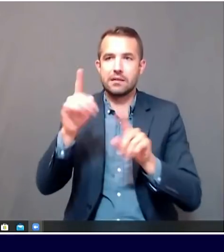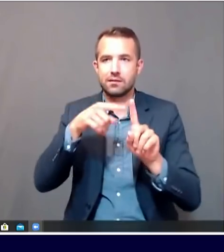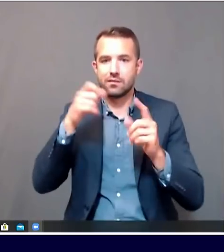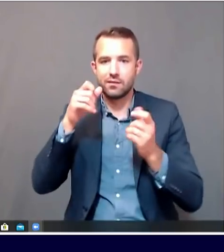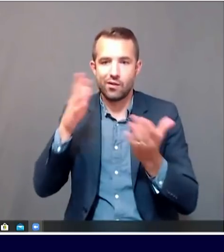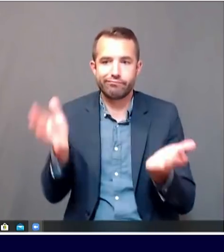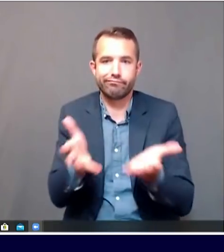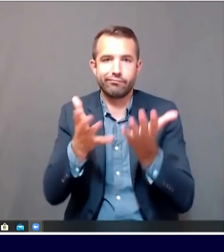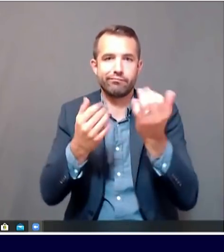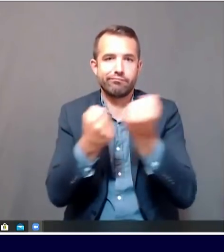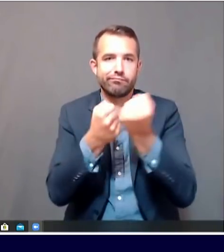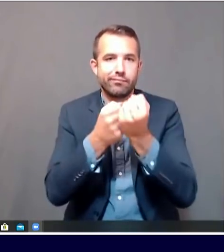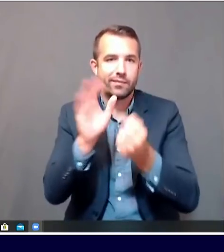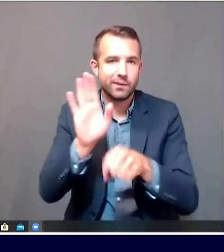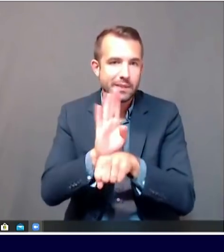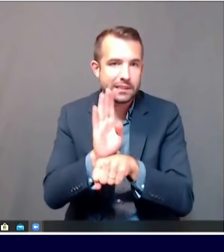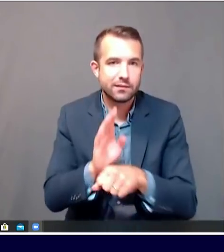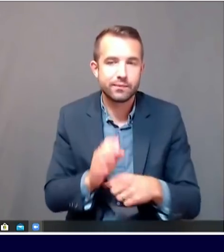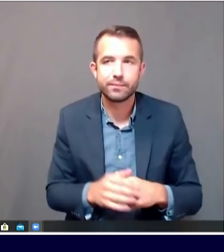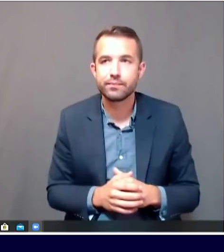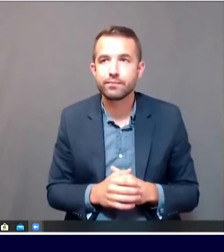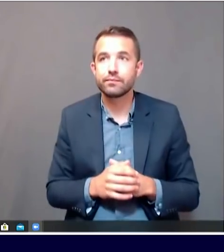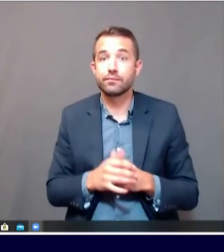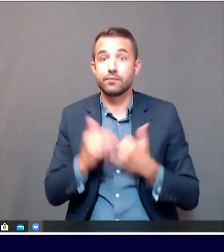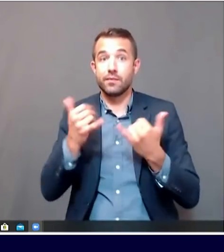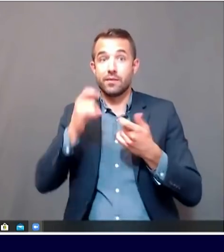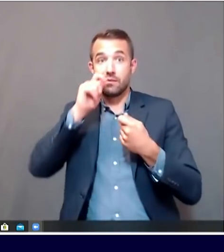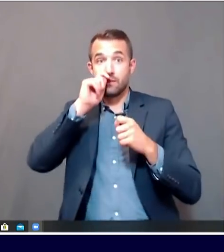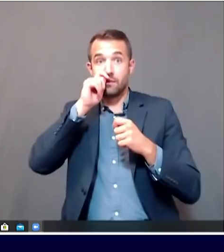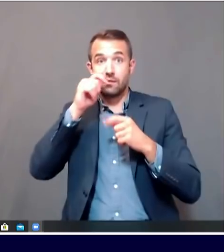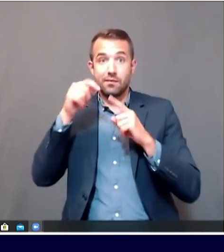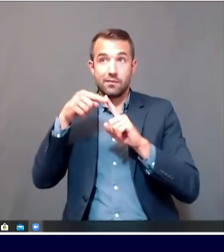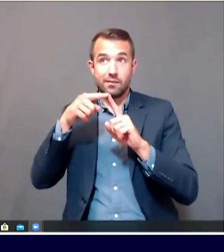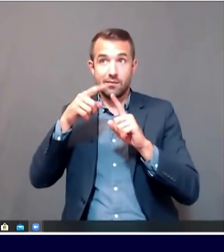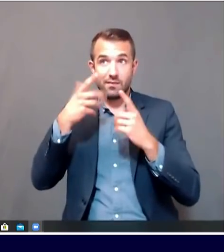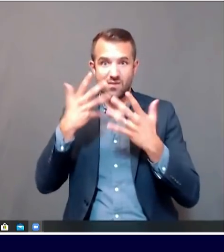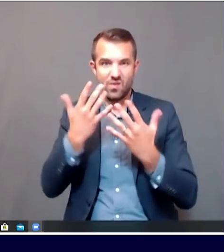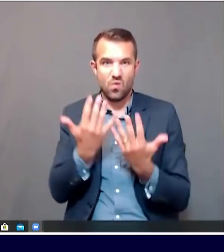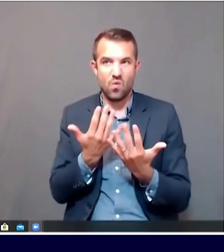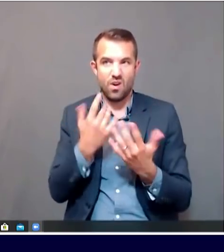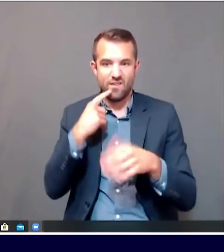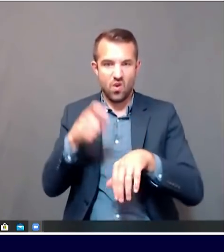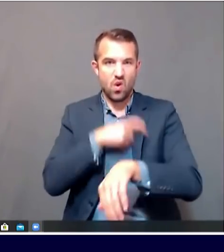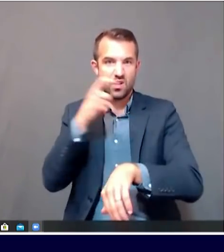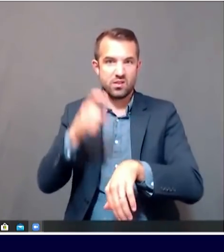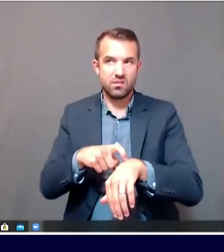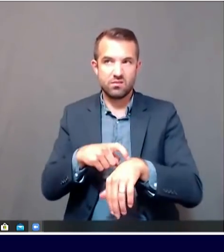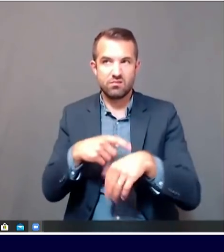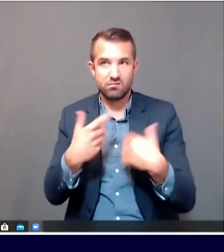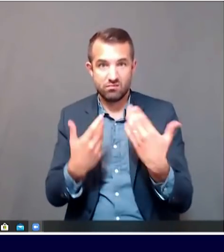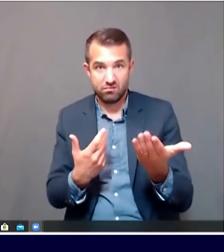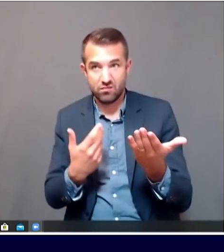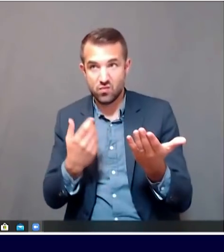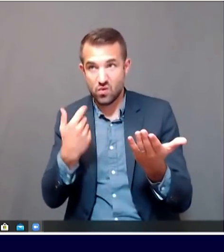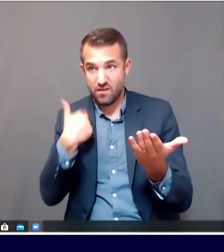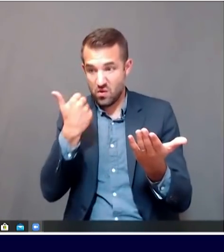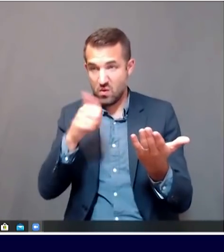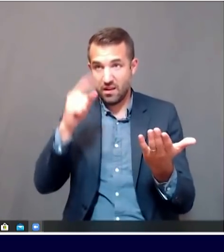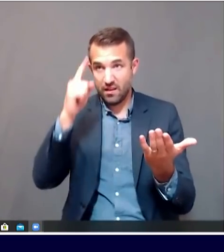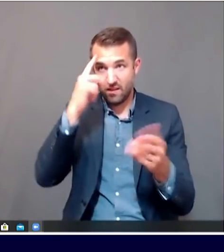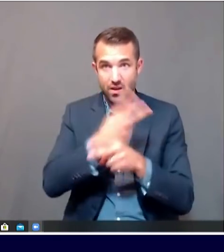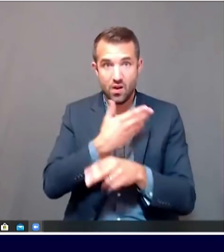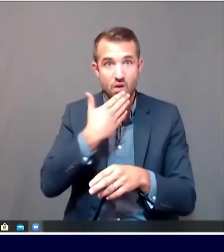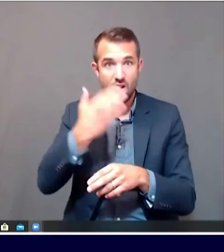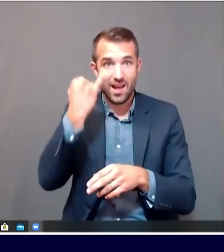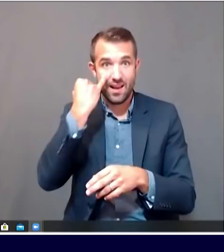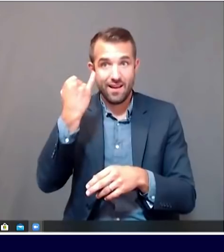results in a timely fashion, is it really the best idea for people to be coming here before they get their test results? Because it seems